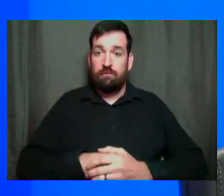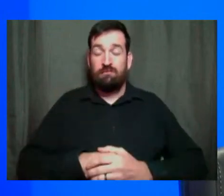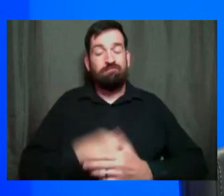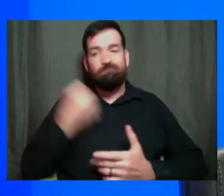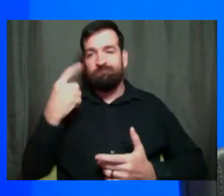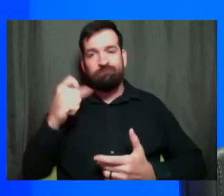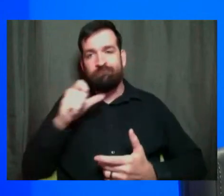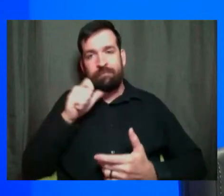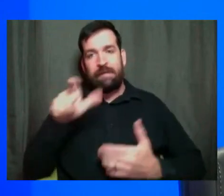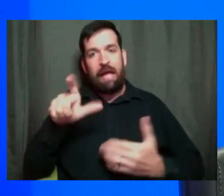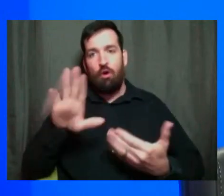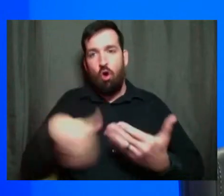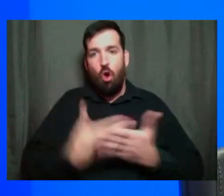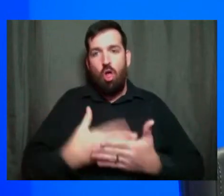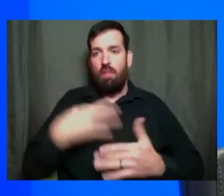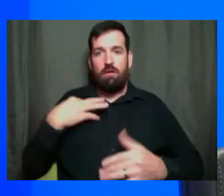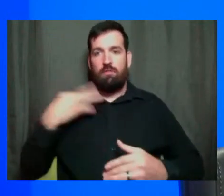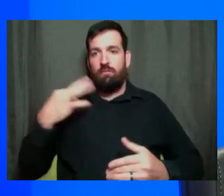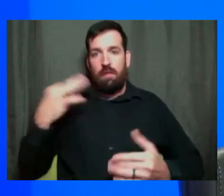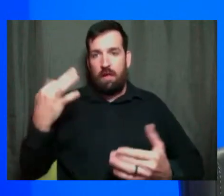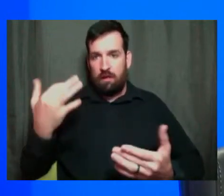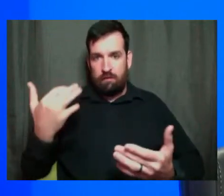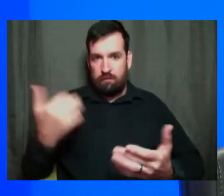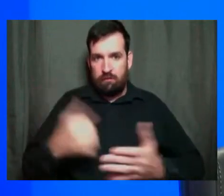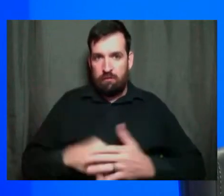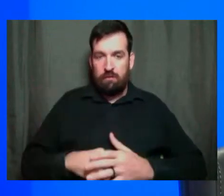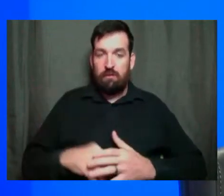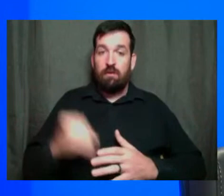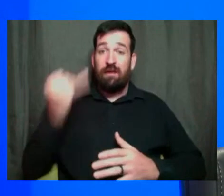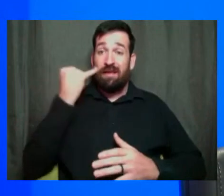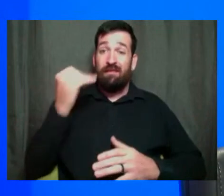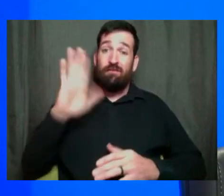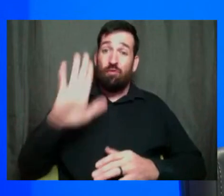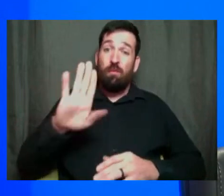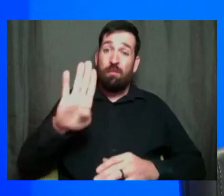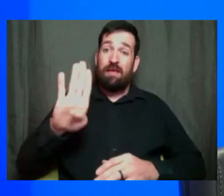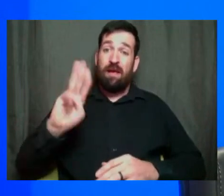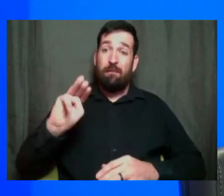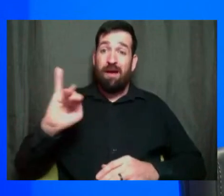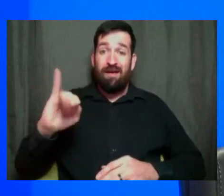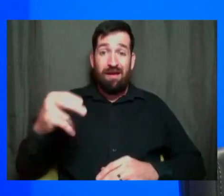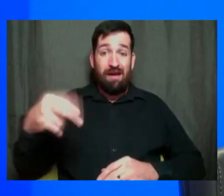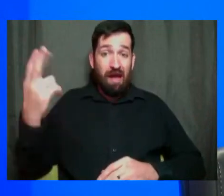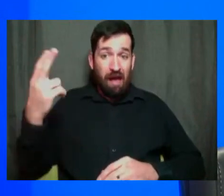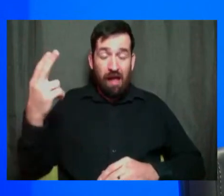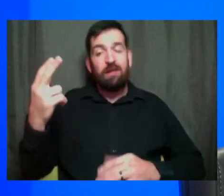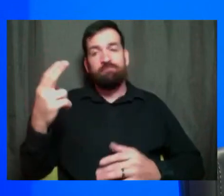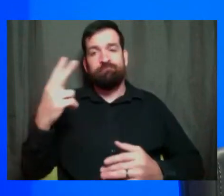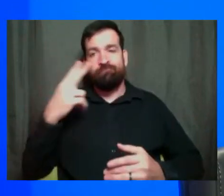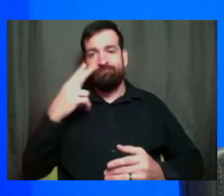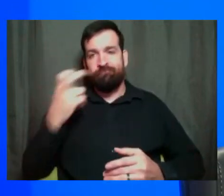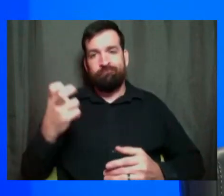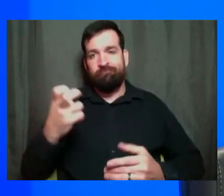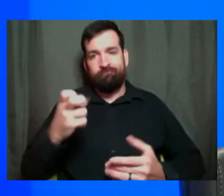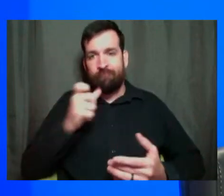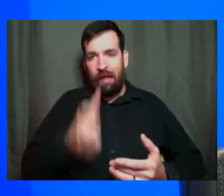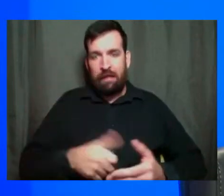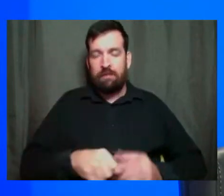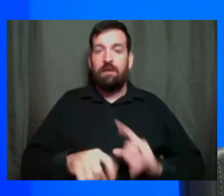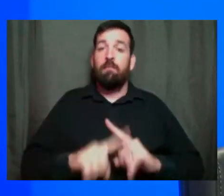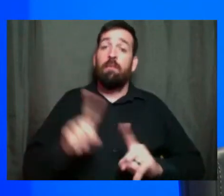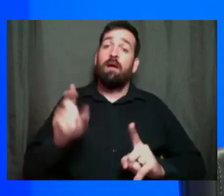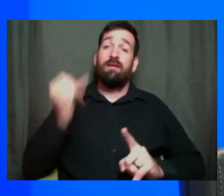for this either. Typically, if you have a higher BMI, you would not be a candidate. But as long as your BMI is only mildly